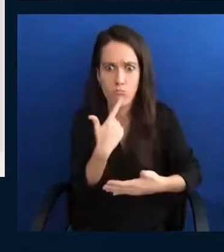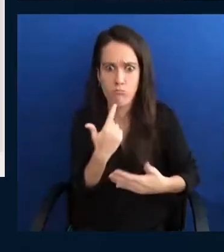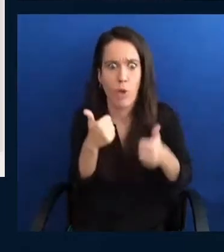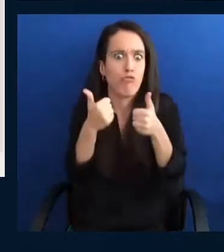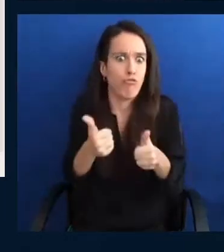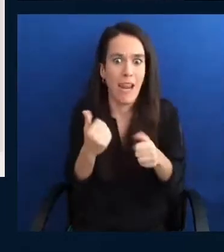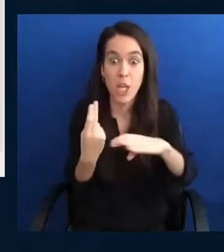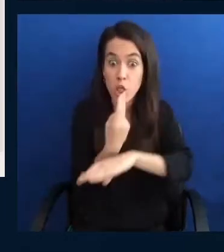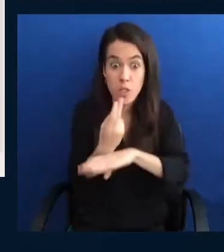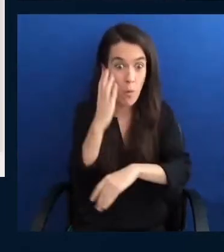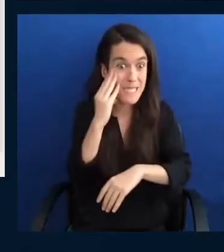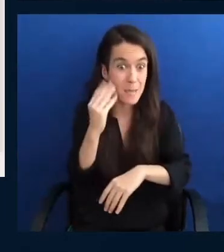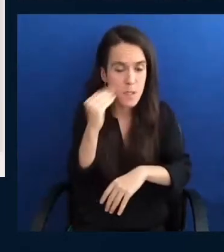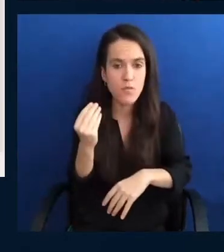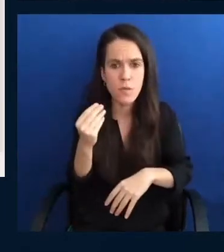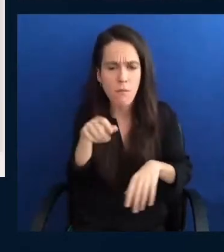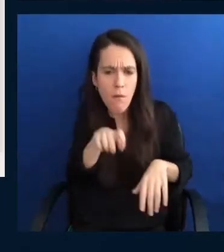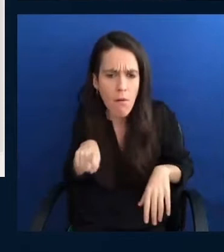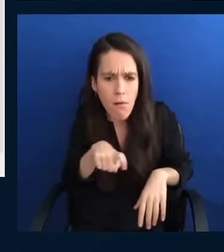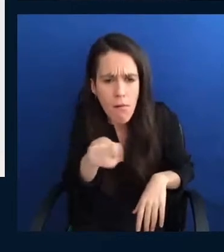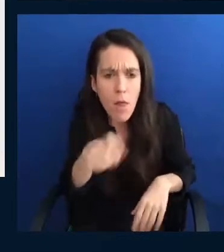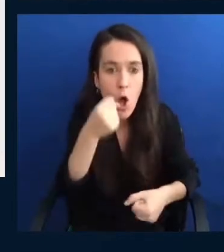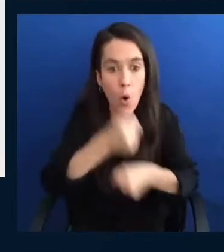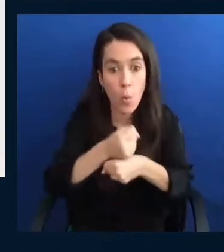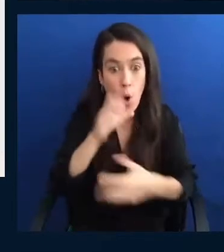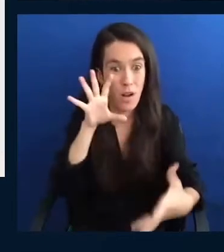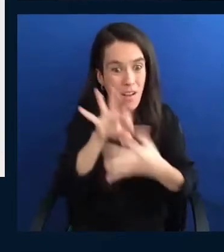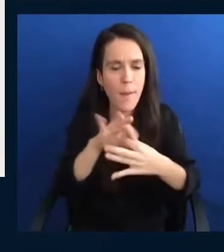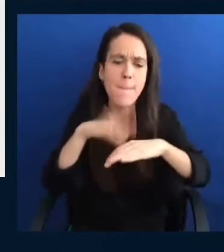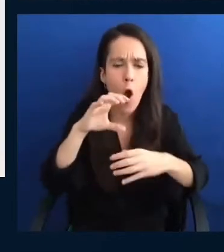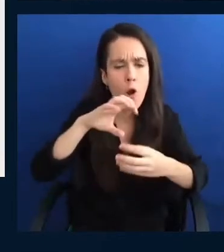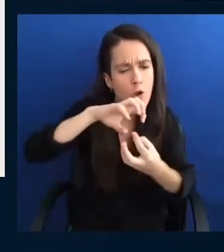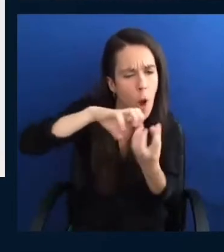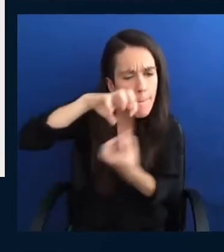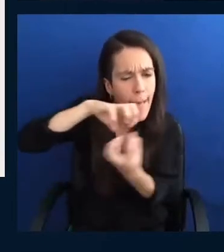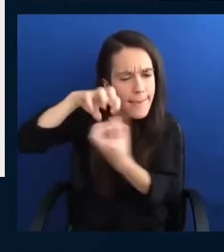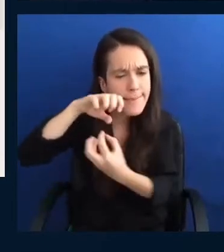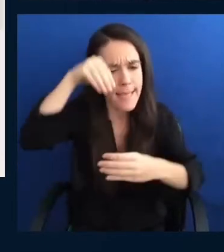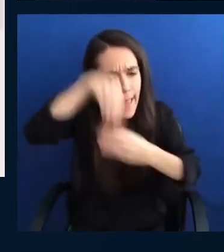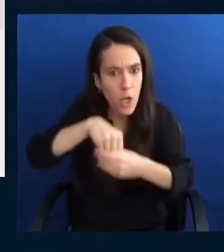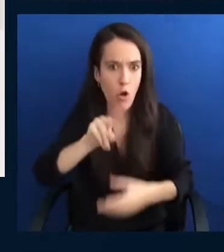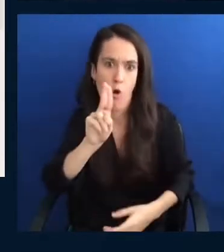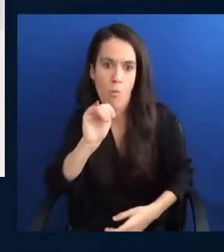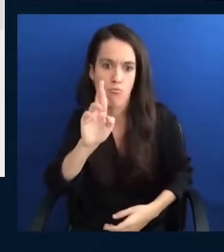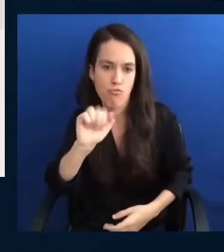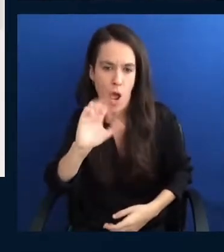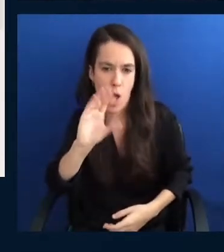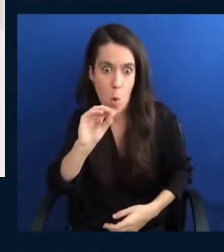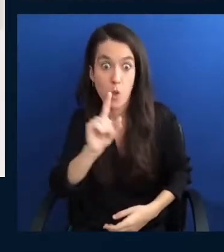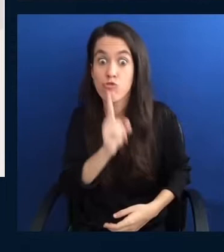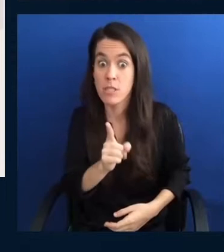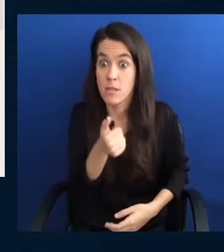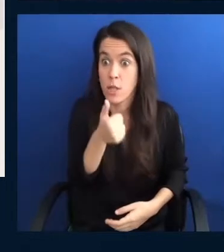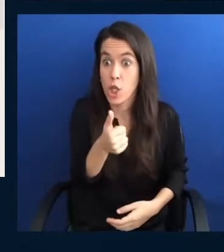user experience or editor experience for working with more complex content inside of Umbraco. It's a